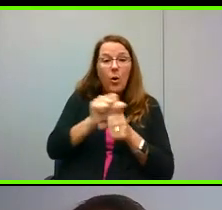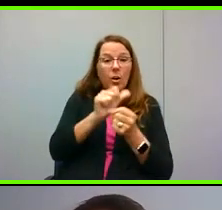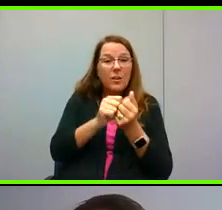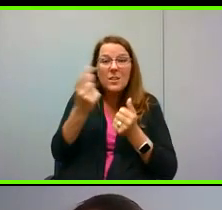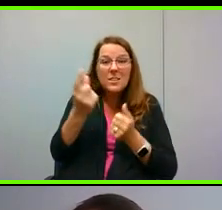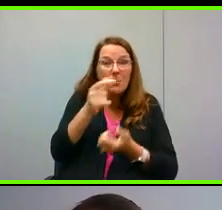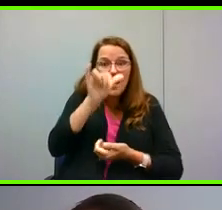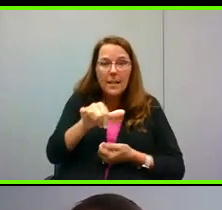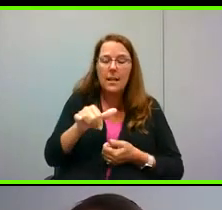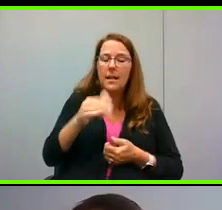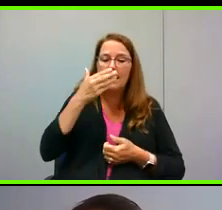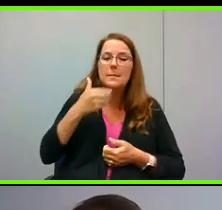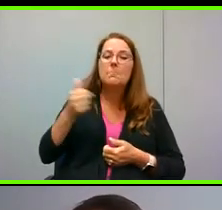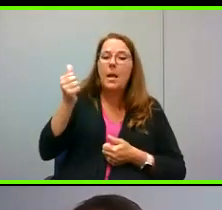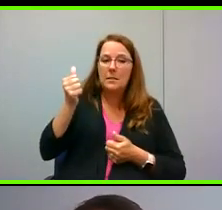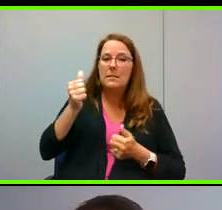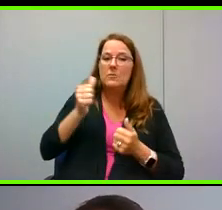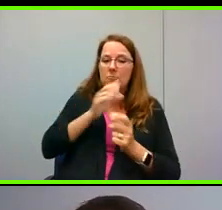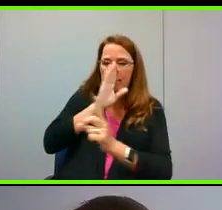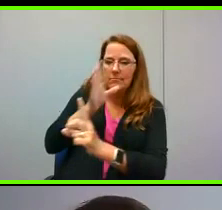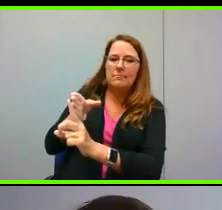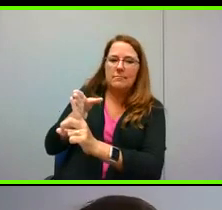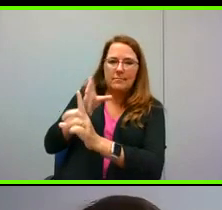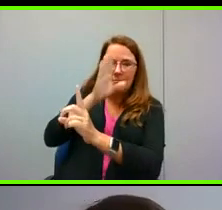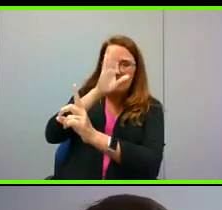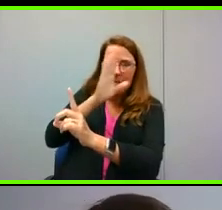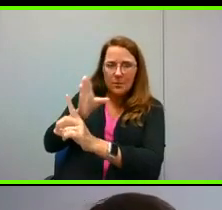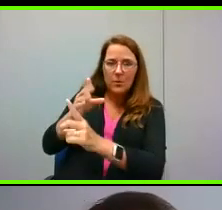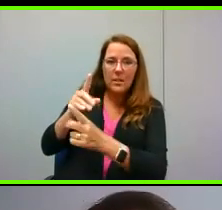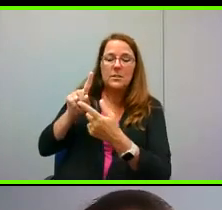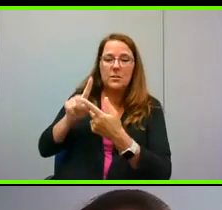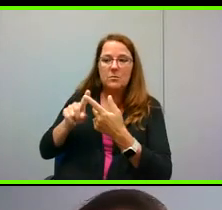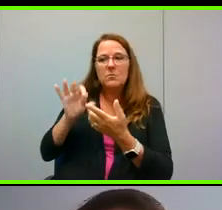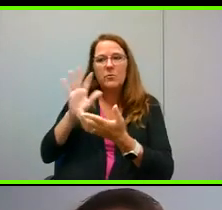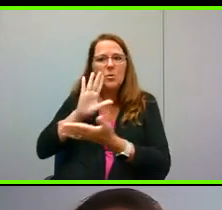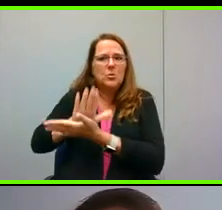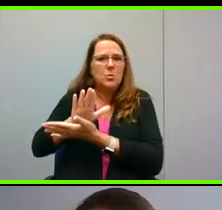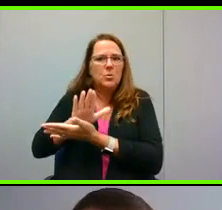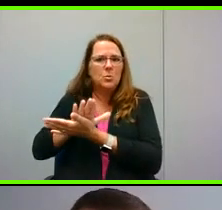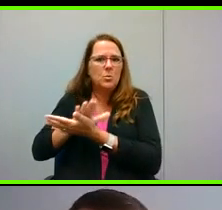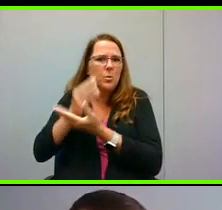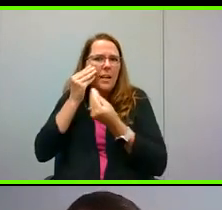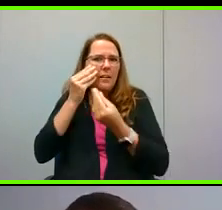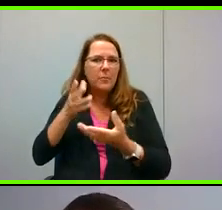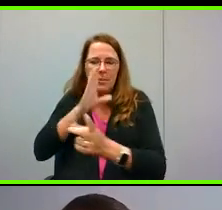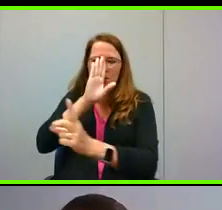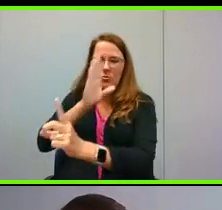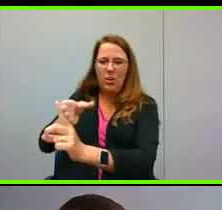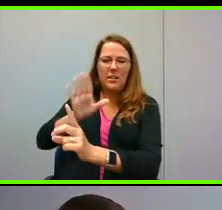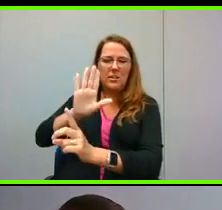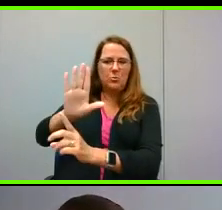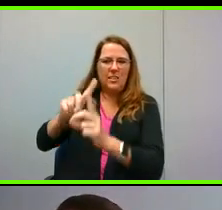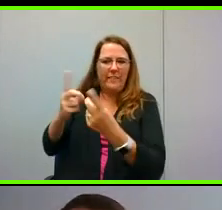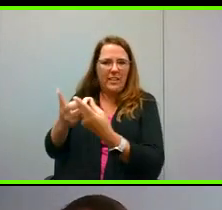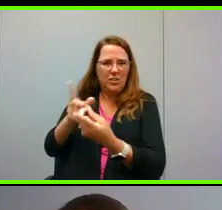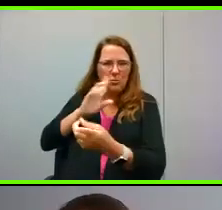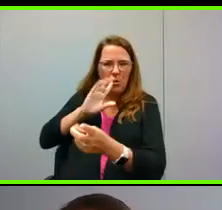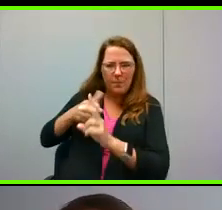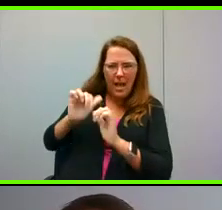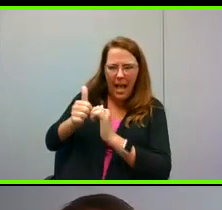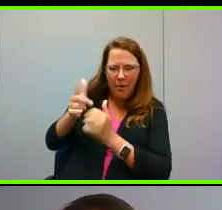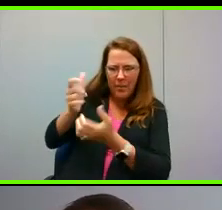to go directly to, as far as school stuff goes, directly to their division to talk about how they're supporting that and what